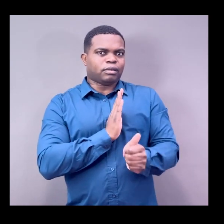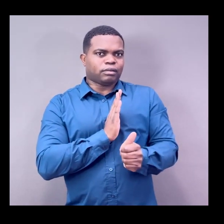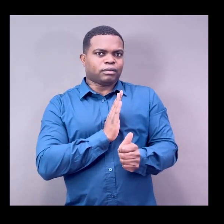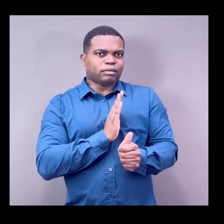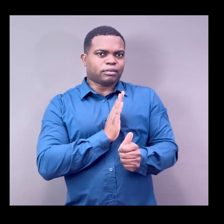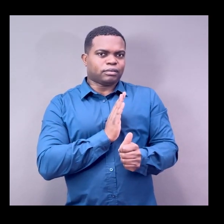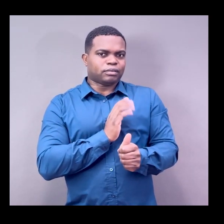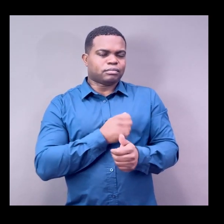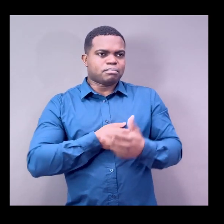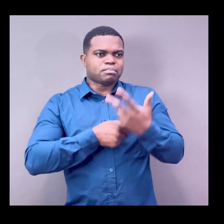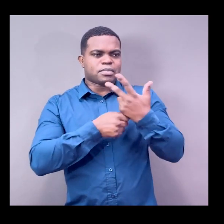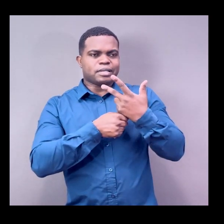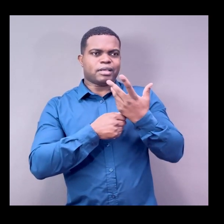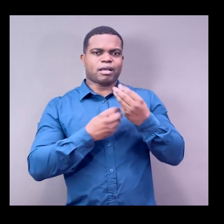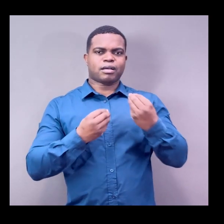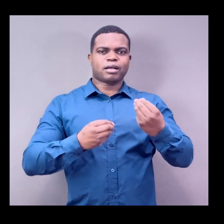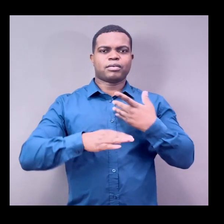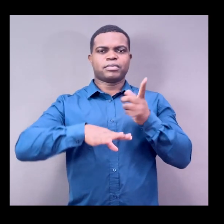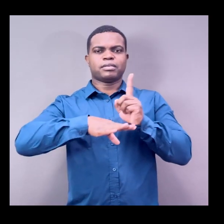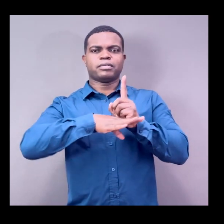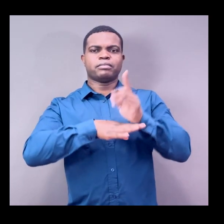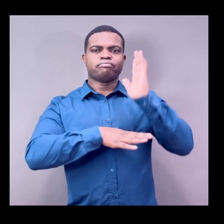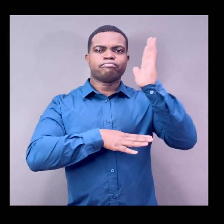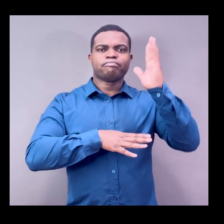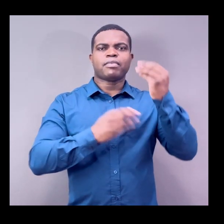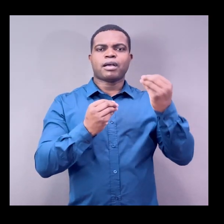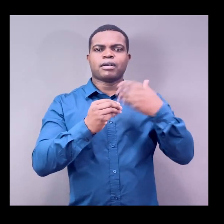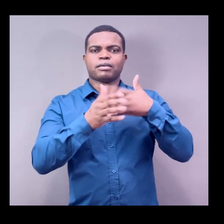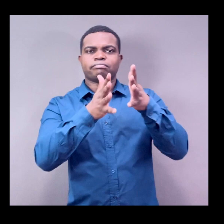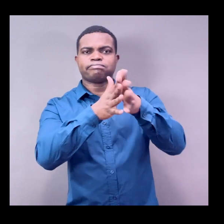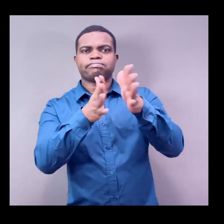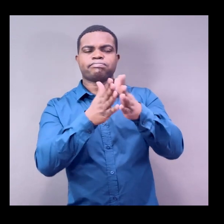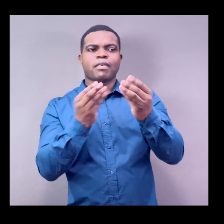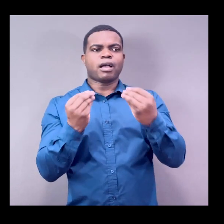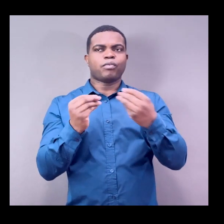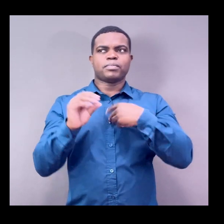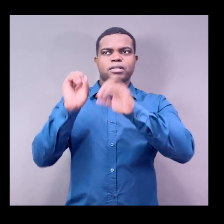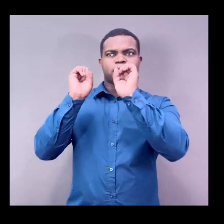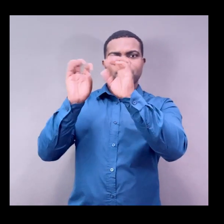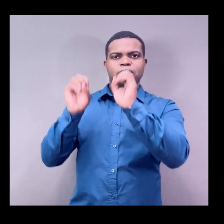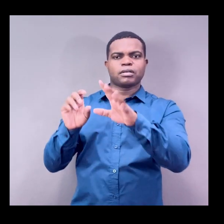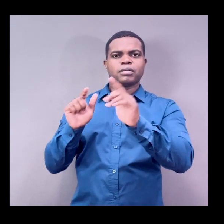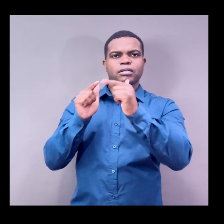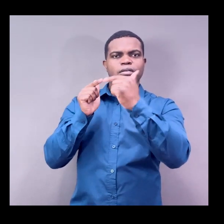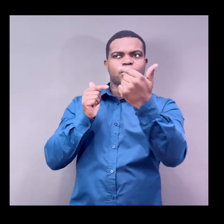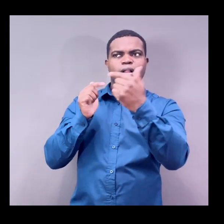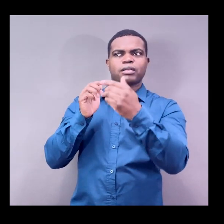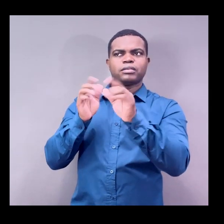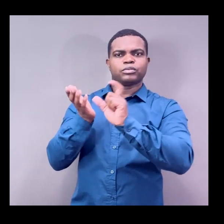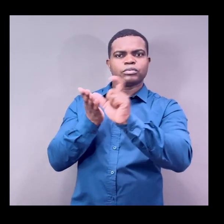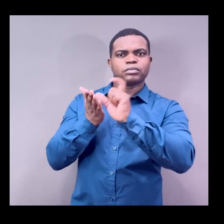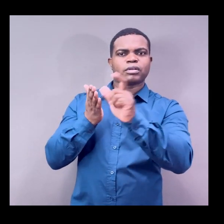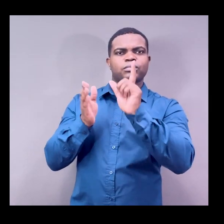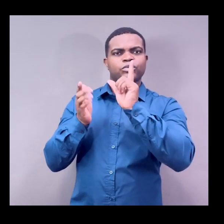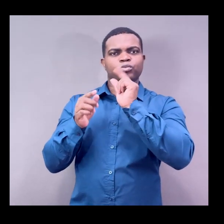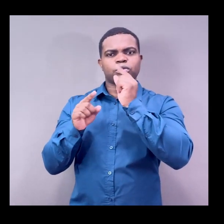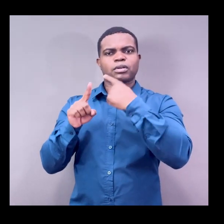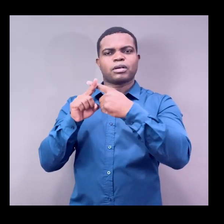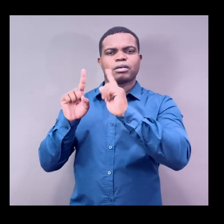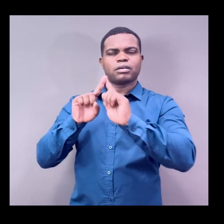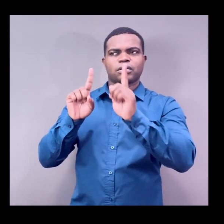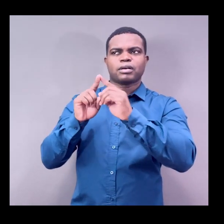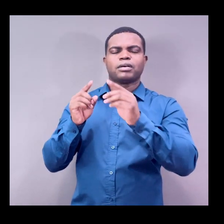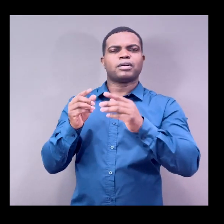need content creation skills. You may want to share what you do online on your social media. So you need to also know how